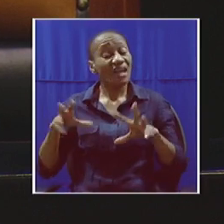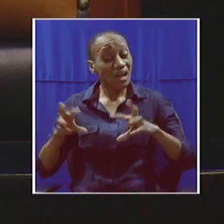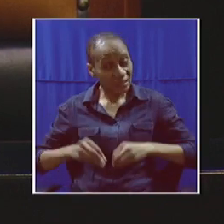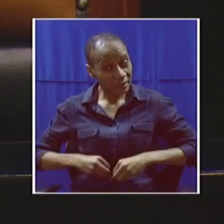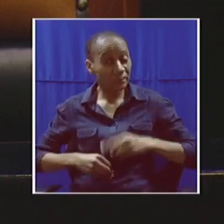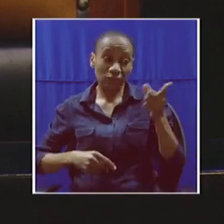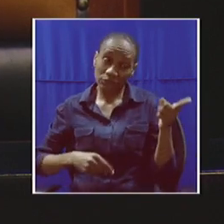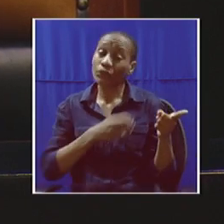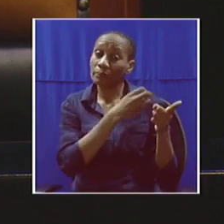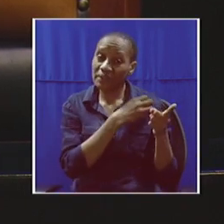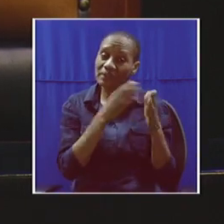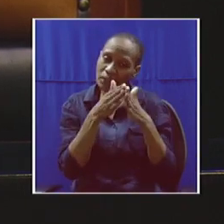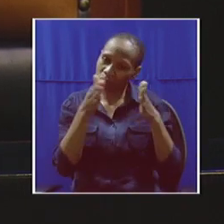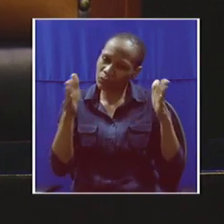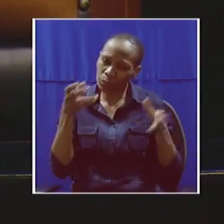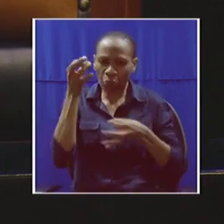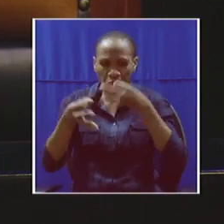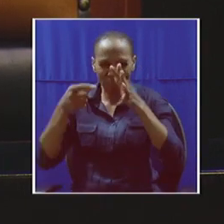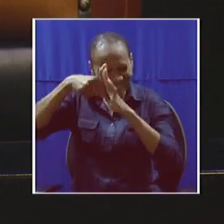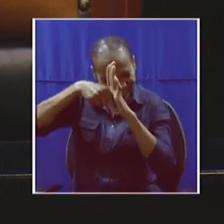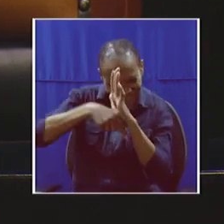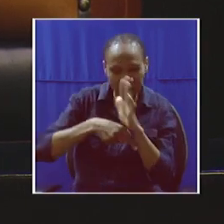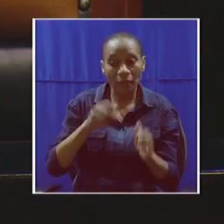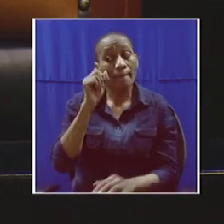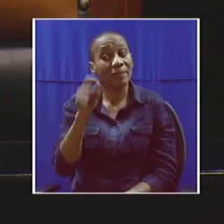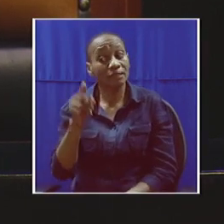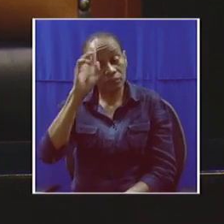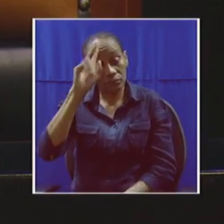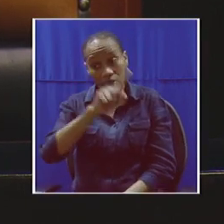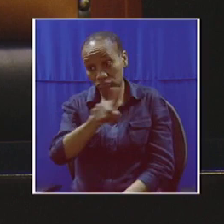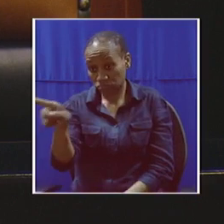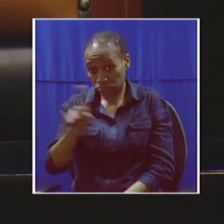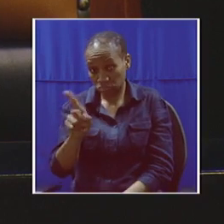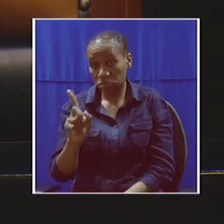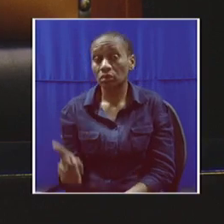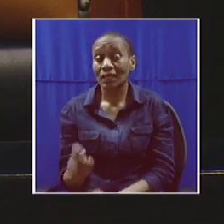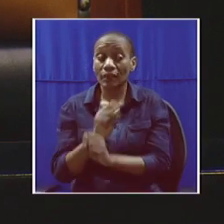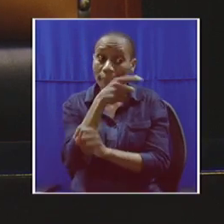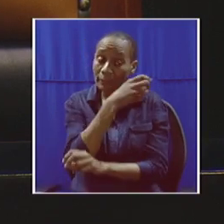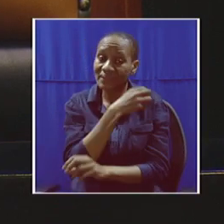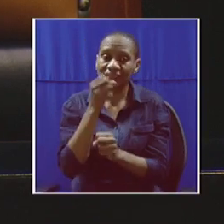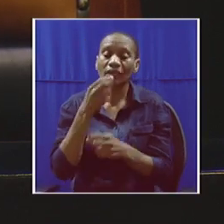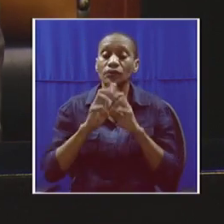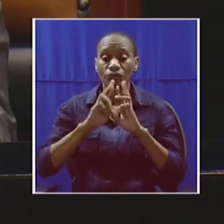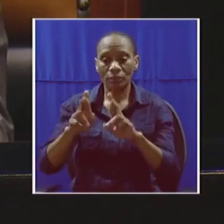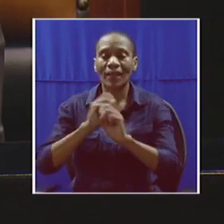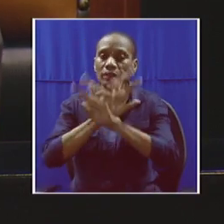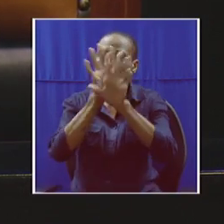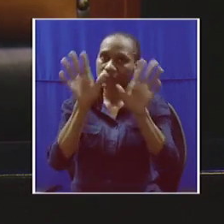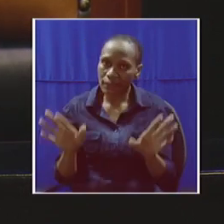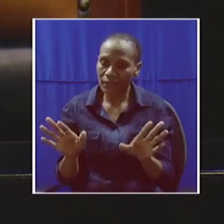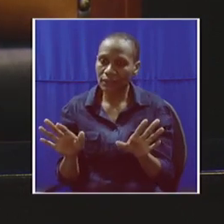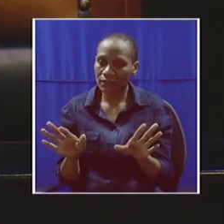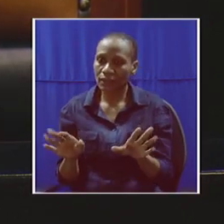the minister to expand as far as he could but obviously obviously it is clear that the original